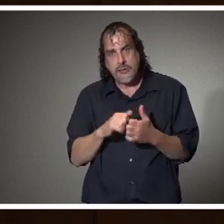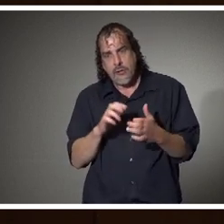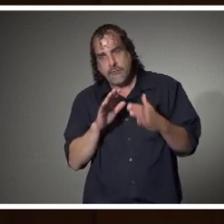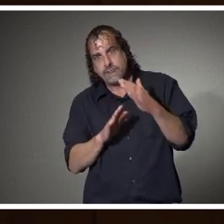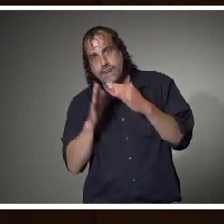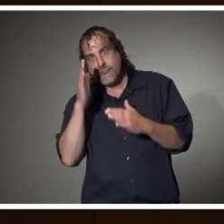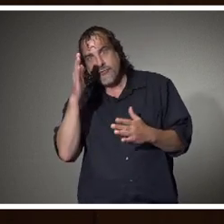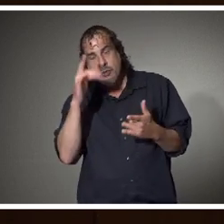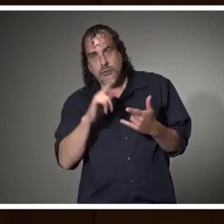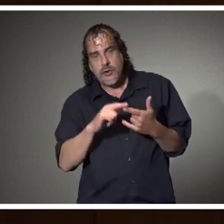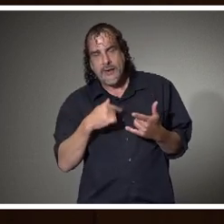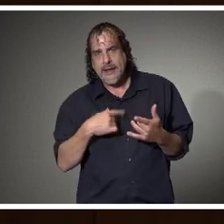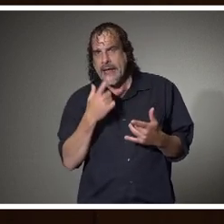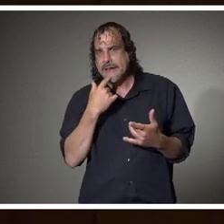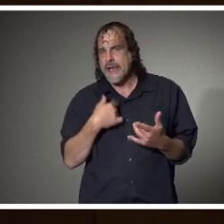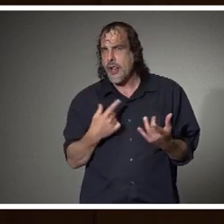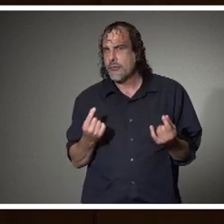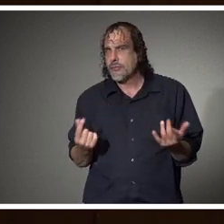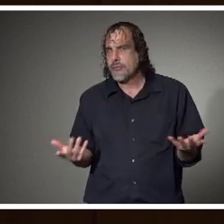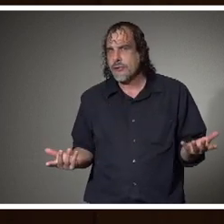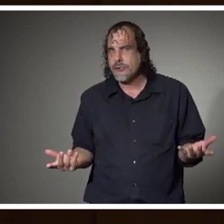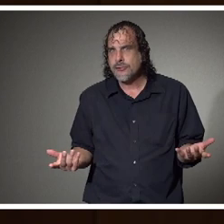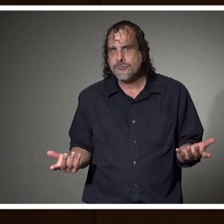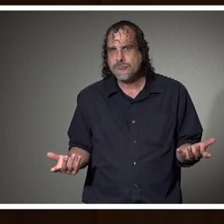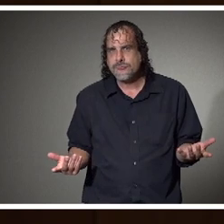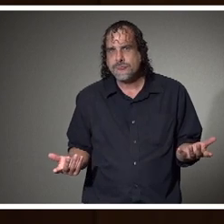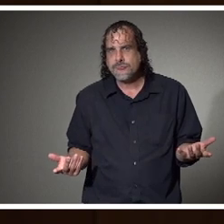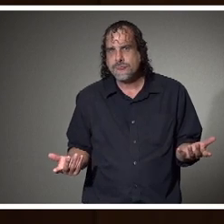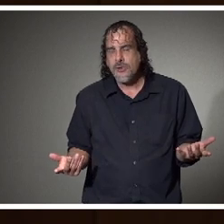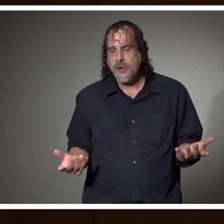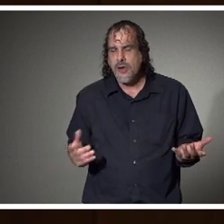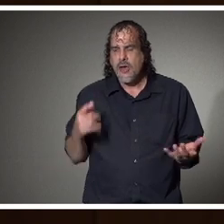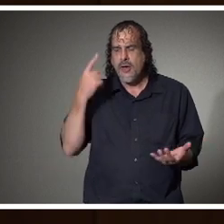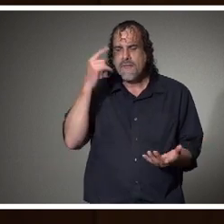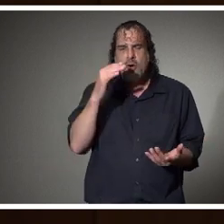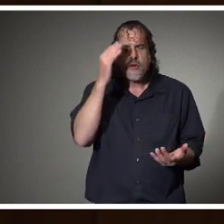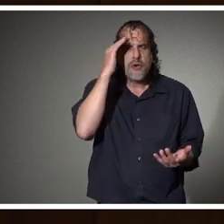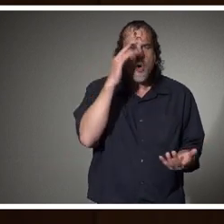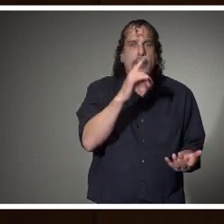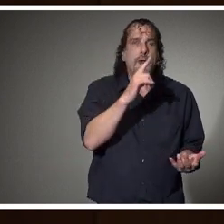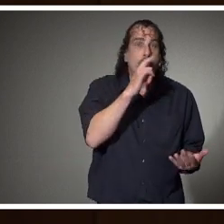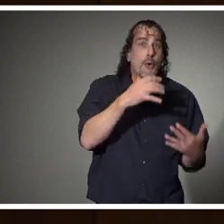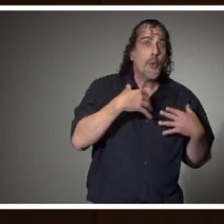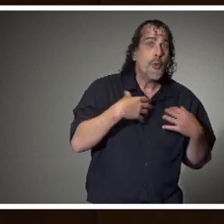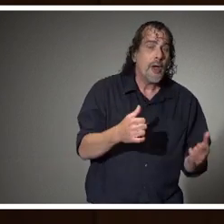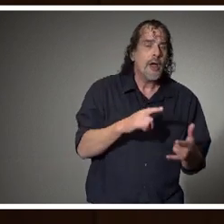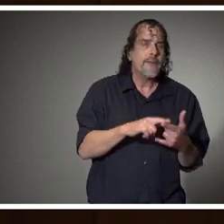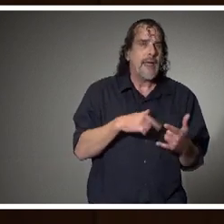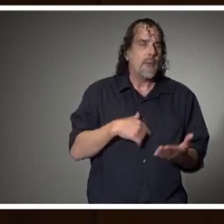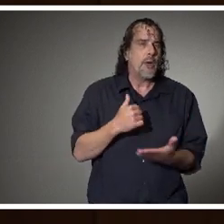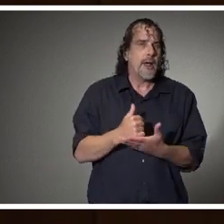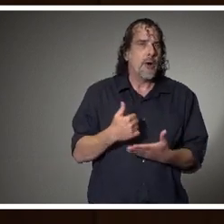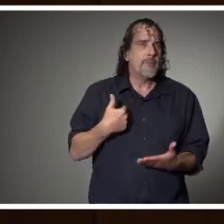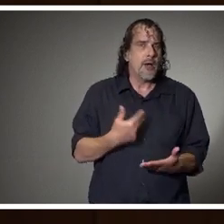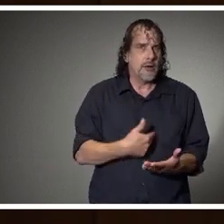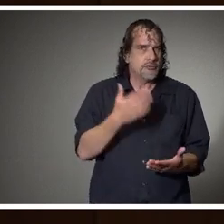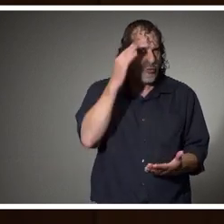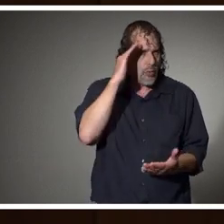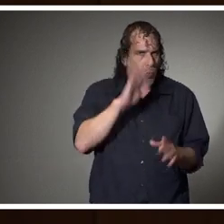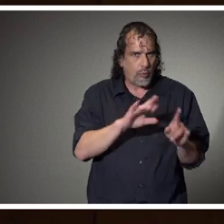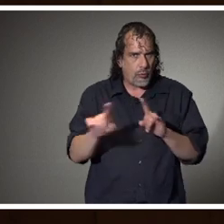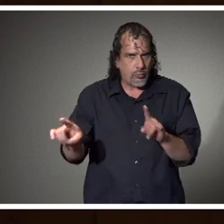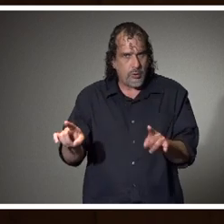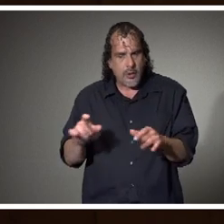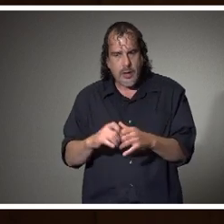docs. For surveillance purposes, it does make sense, and we will be working on a surveillance plan that gives us an idea of understanding